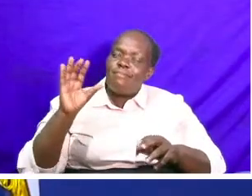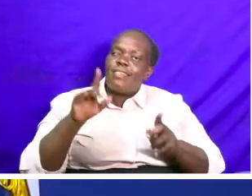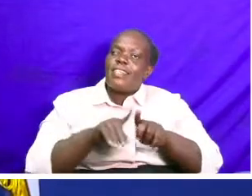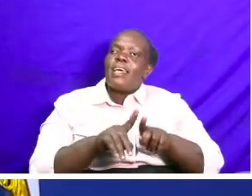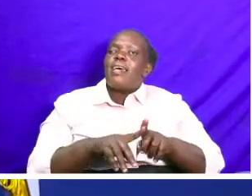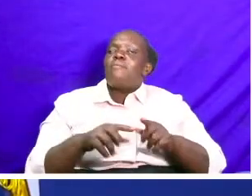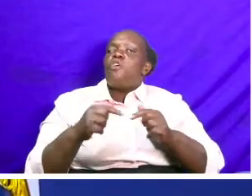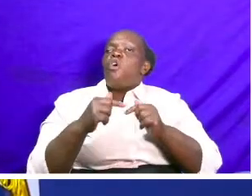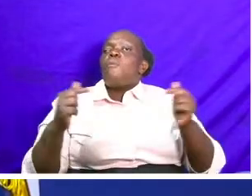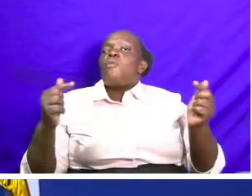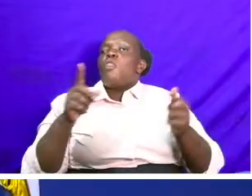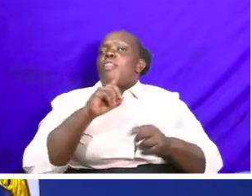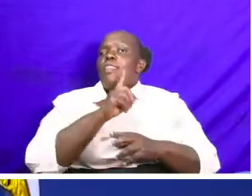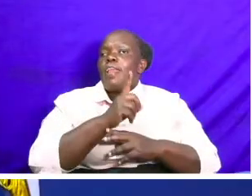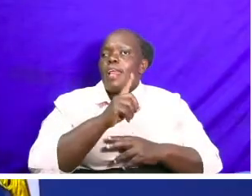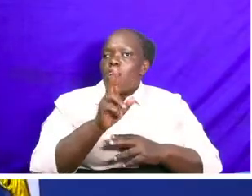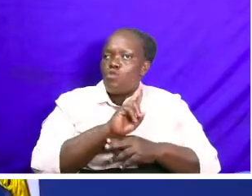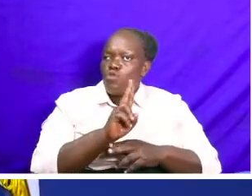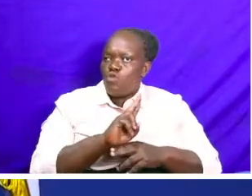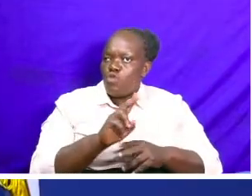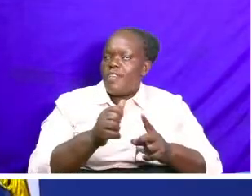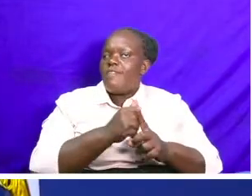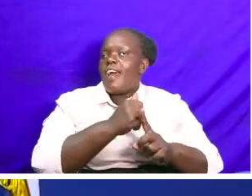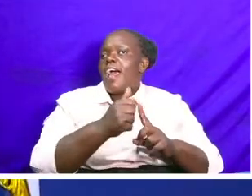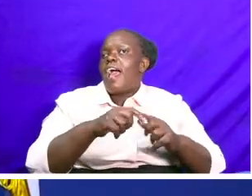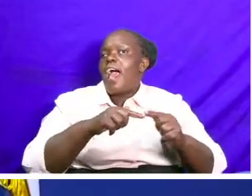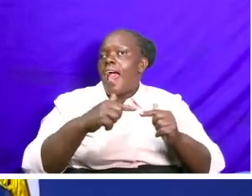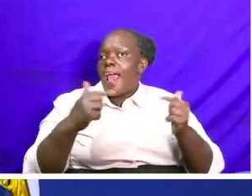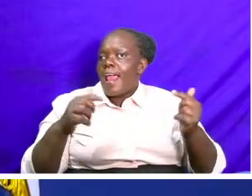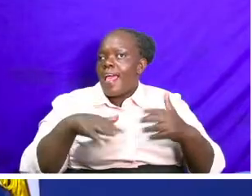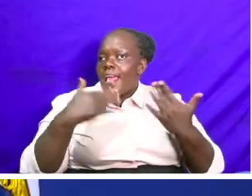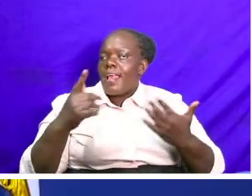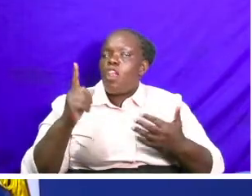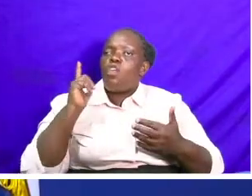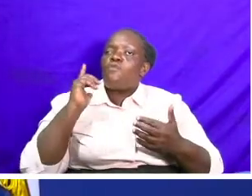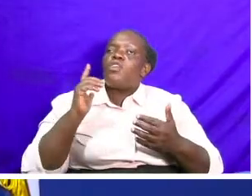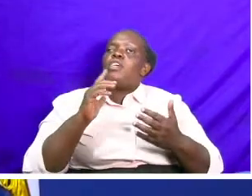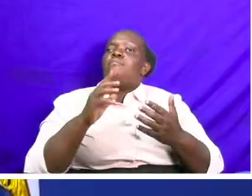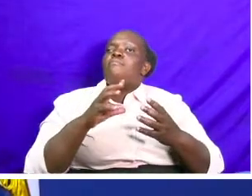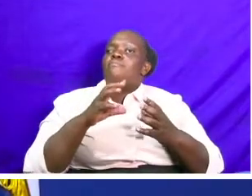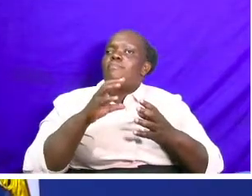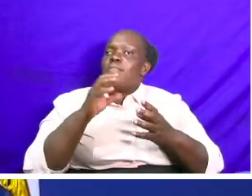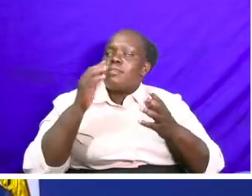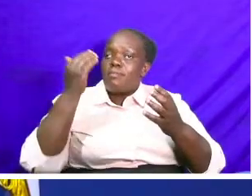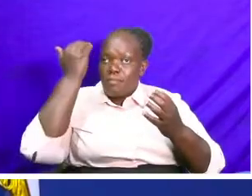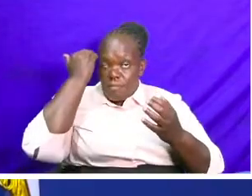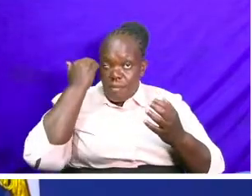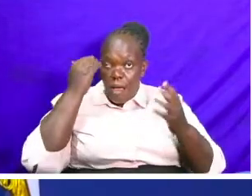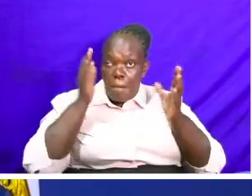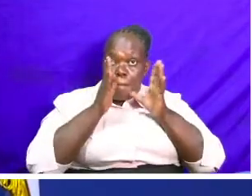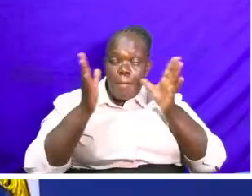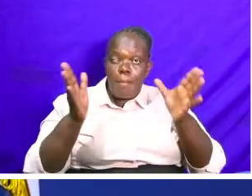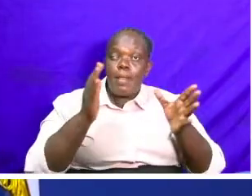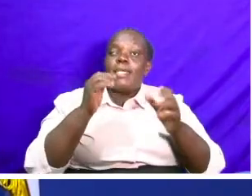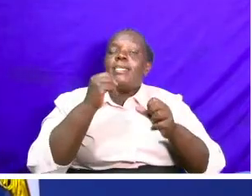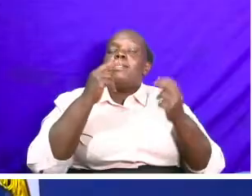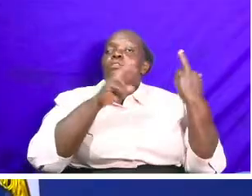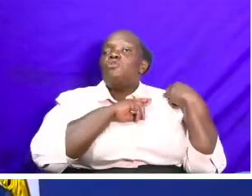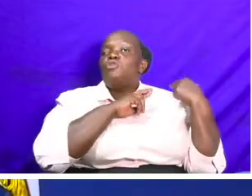oppose, threaten, or use violence against anyone lawfully charged with a public duty while executing that